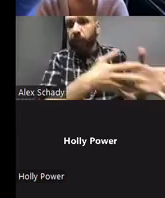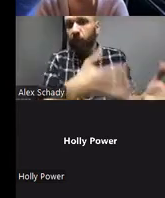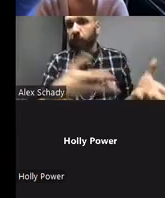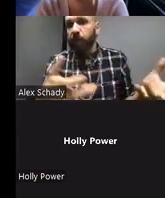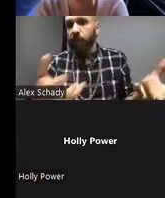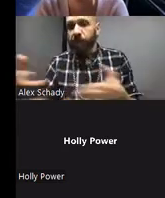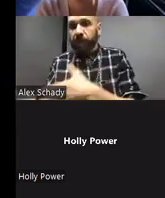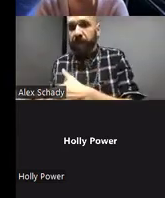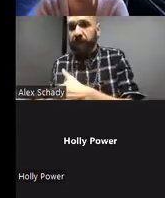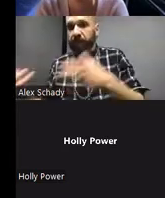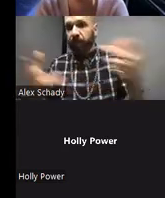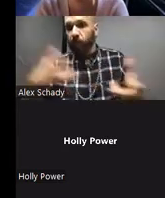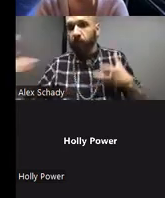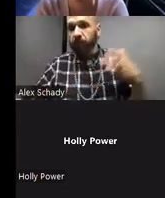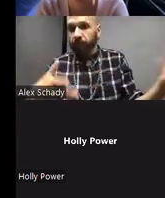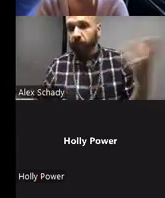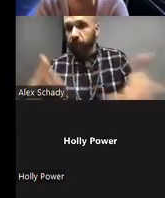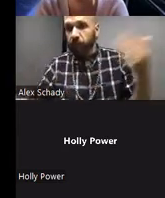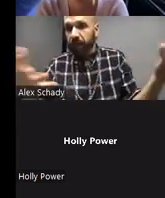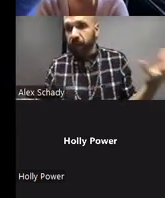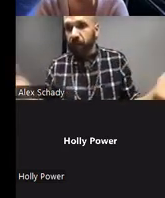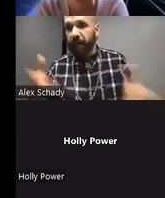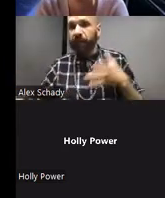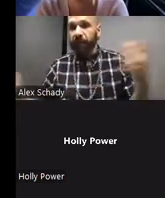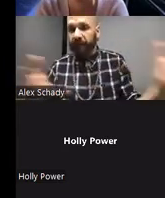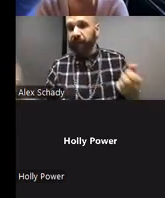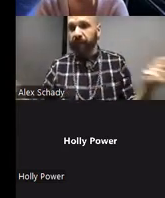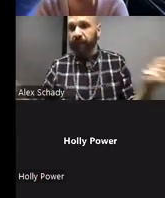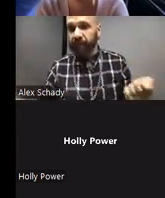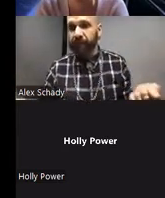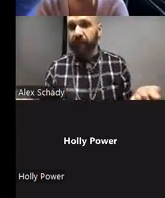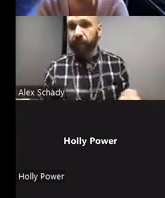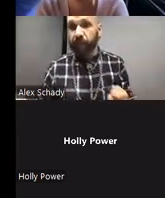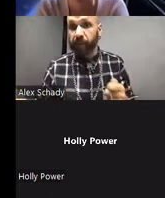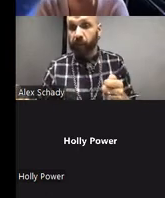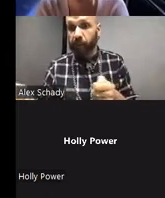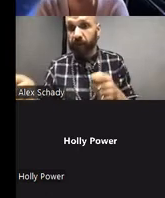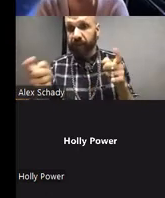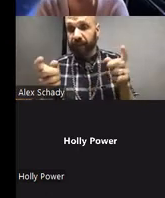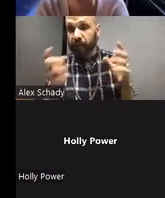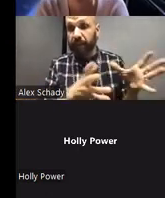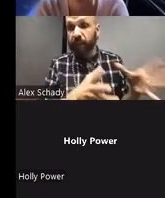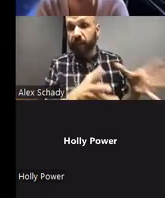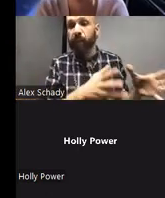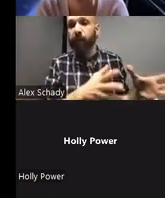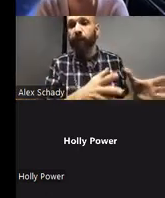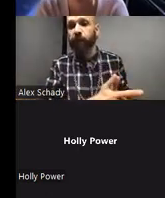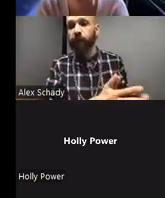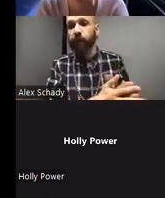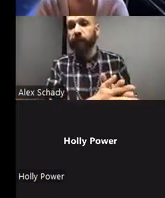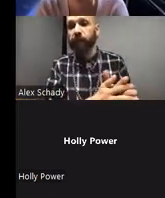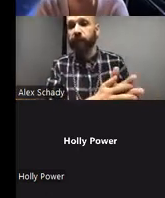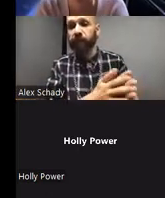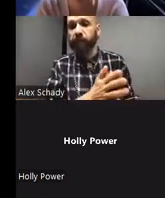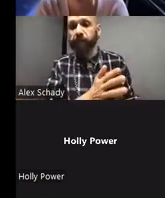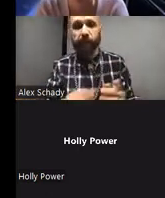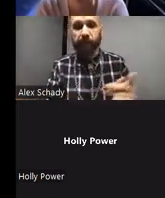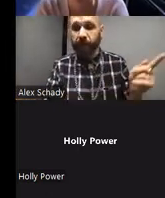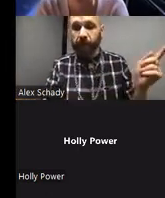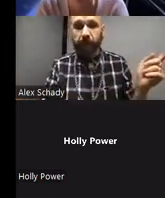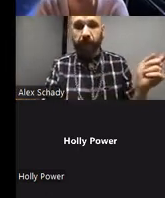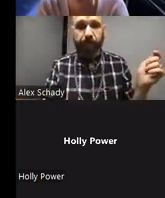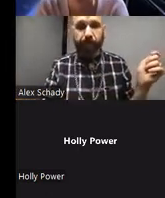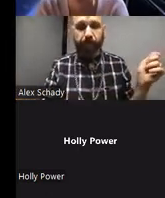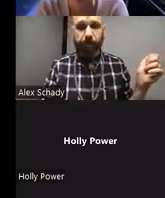learn again what memory might mean for different groups depending on how much access they had to their memories. And so it really did, it genuinely pushed the students in a very exciting